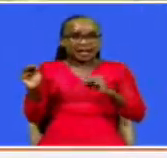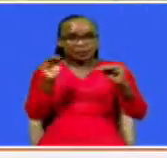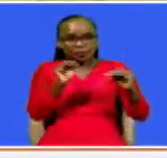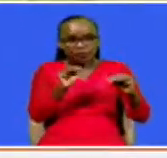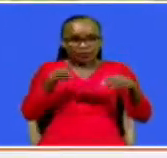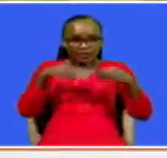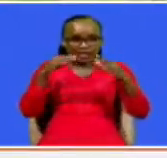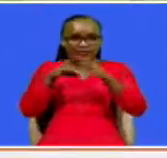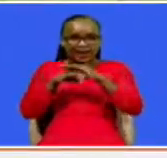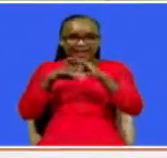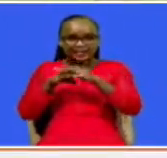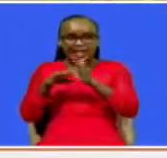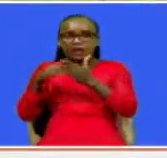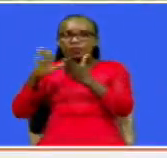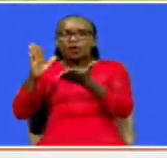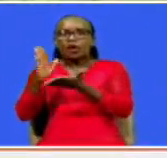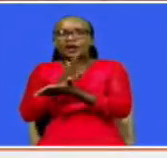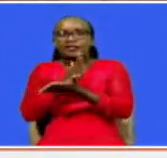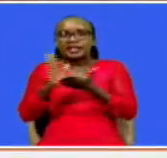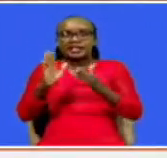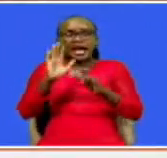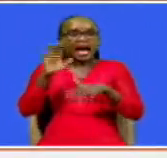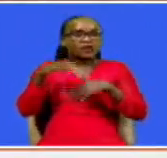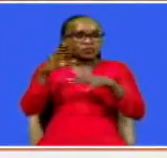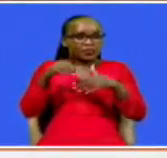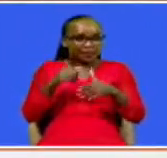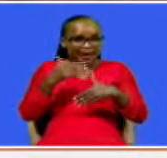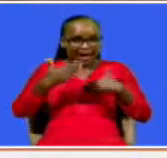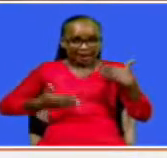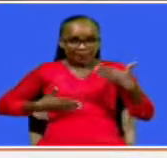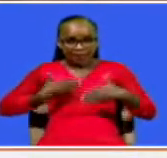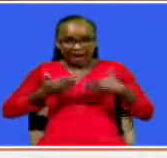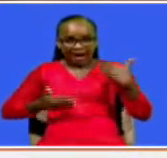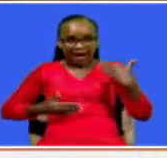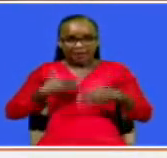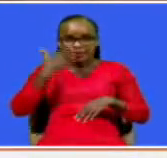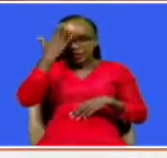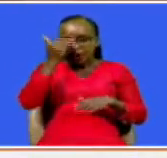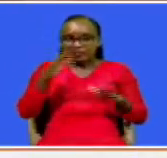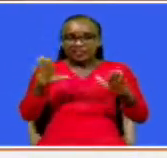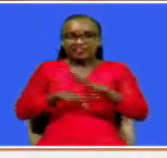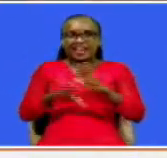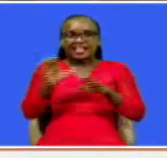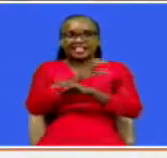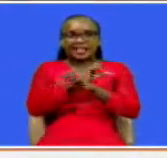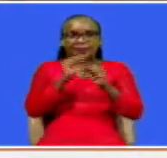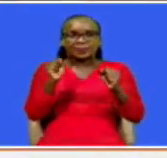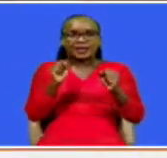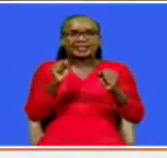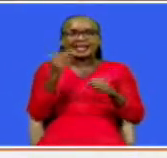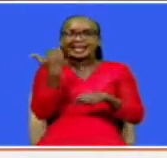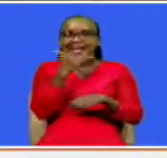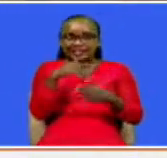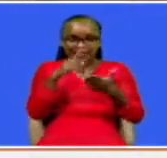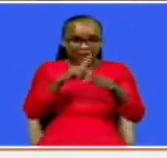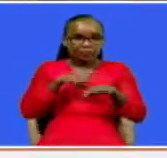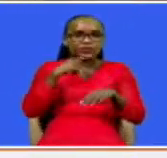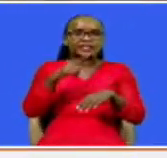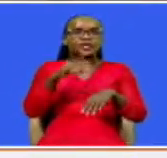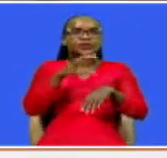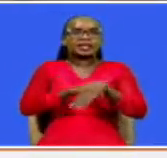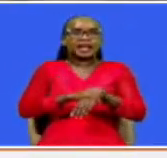them access to more sections to farm. Mefurahia kwa upande wa Vice President venye alisema atafungua